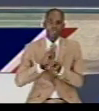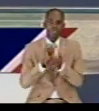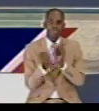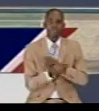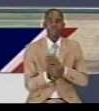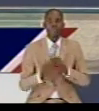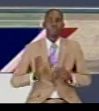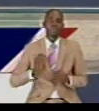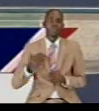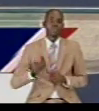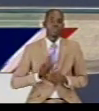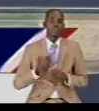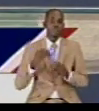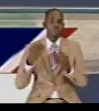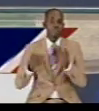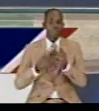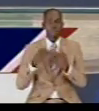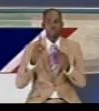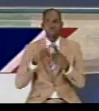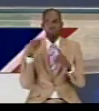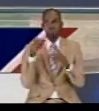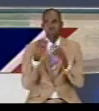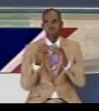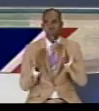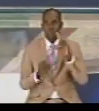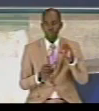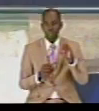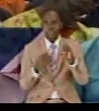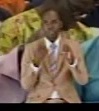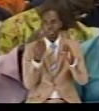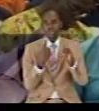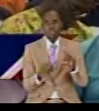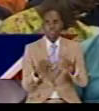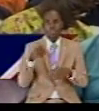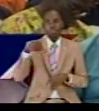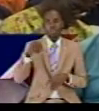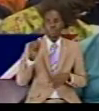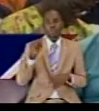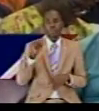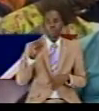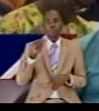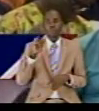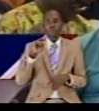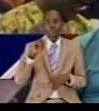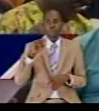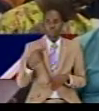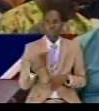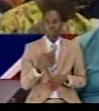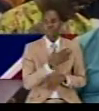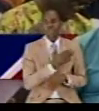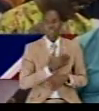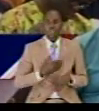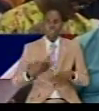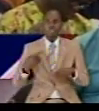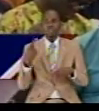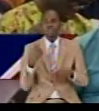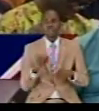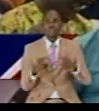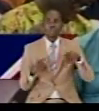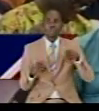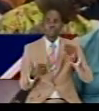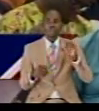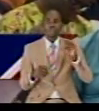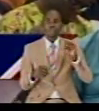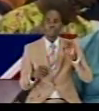soul. Number one, the panting and the passion of a thirsty soul. We're